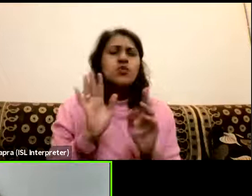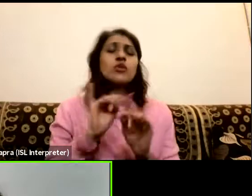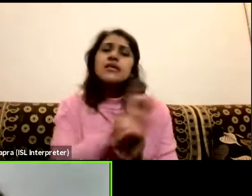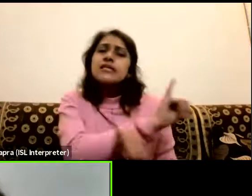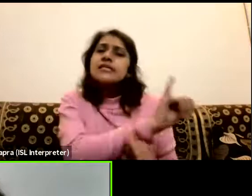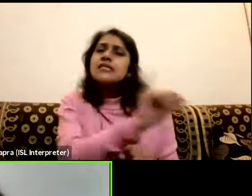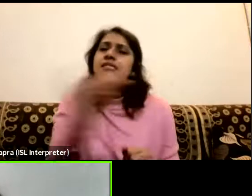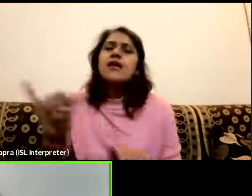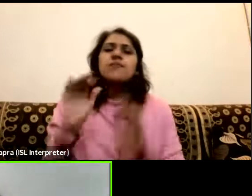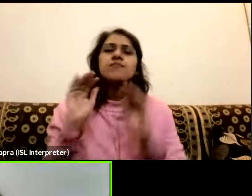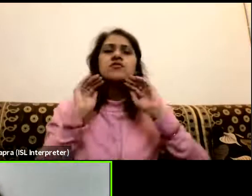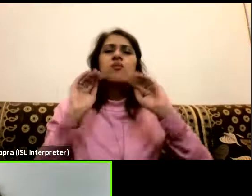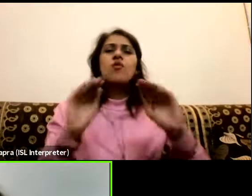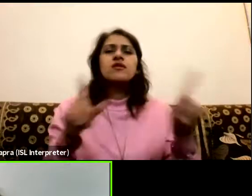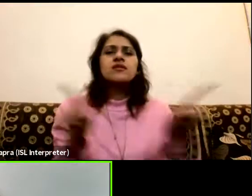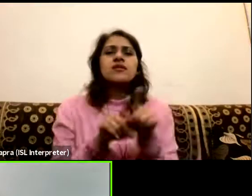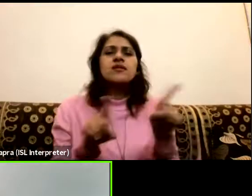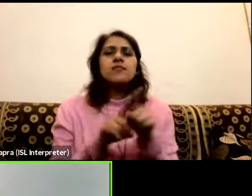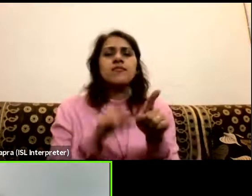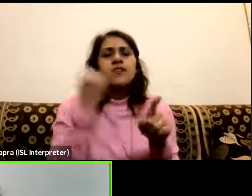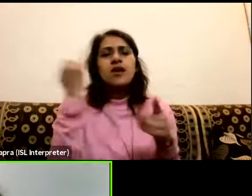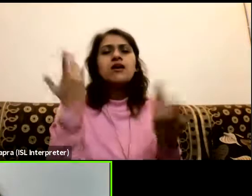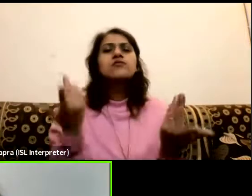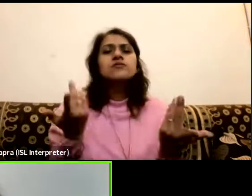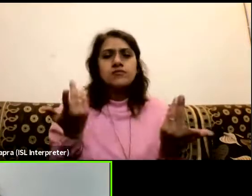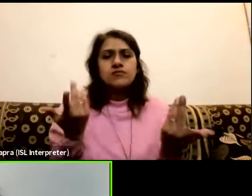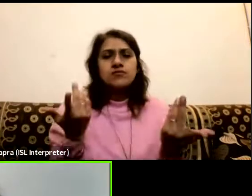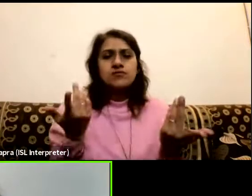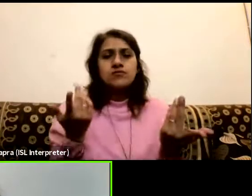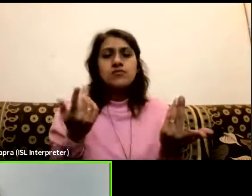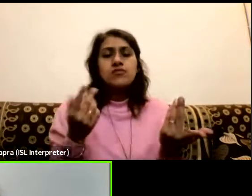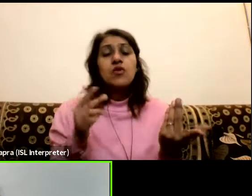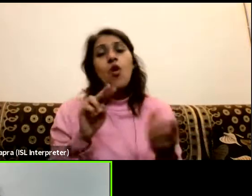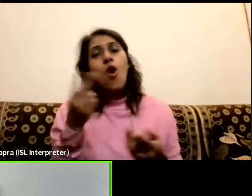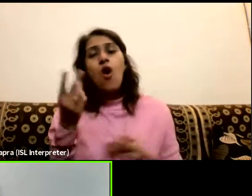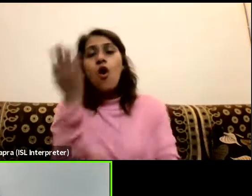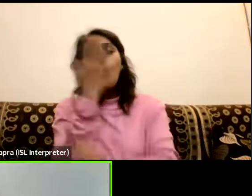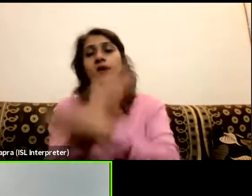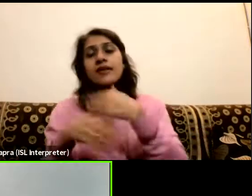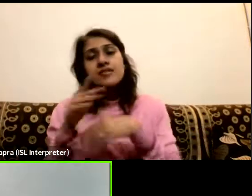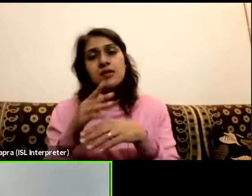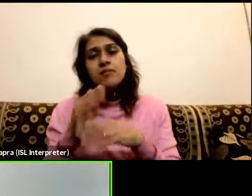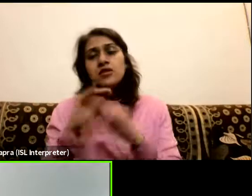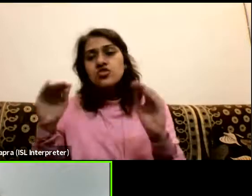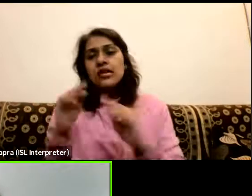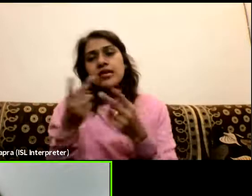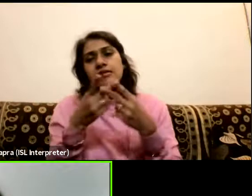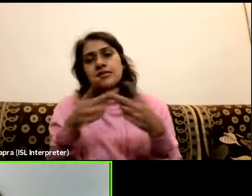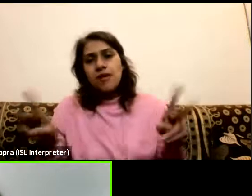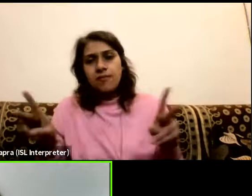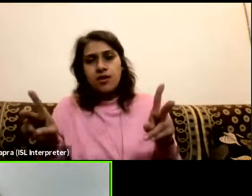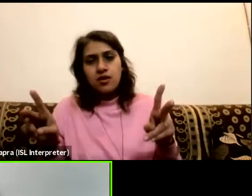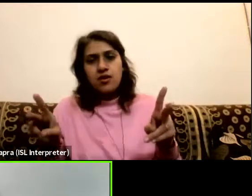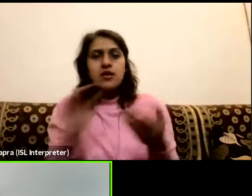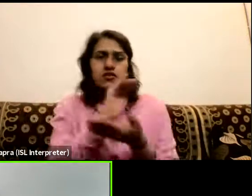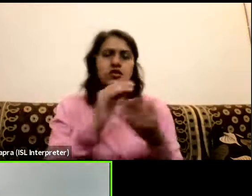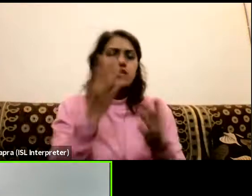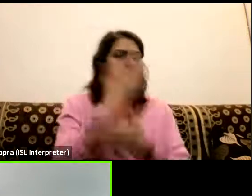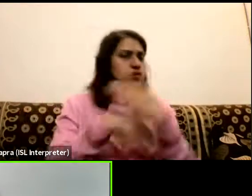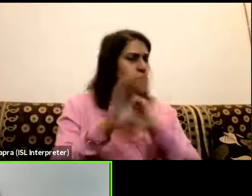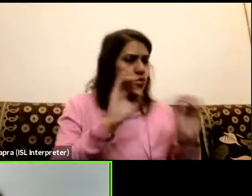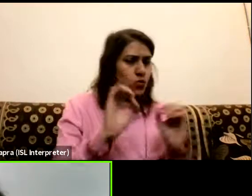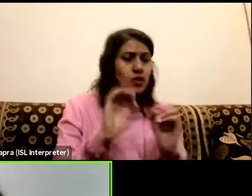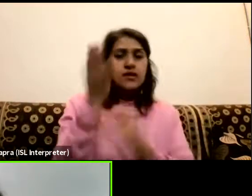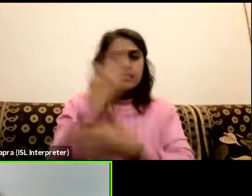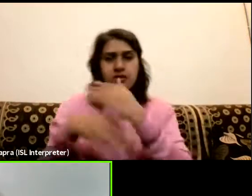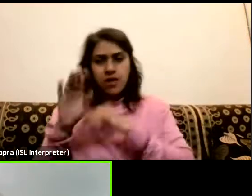universal supports, or should there be something separate for children with disabilities? I'm feeling more and more, and I think we